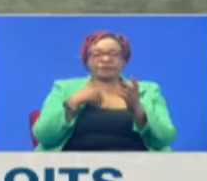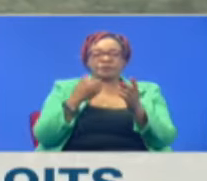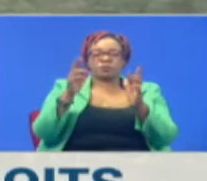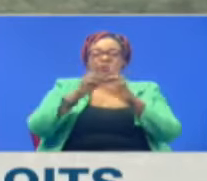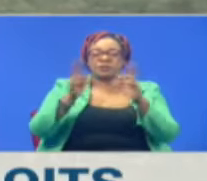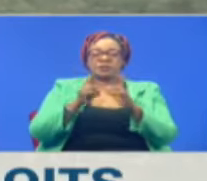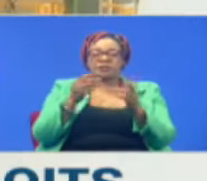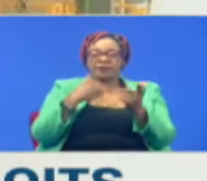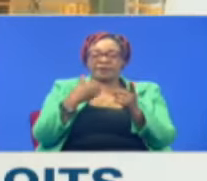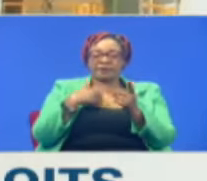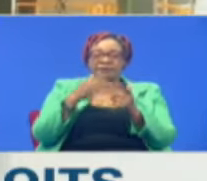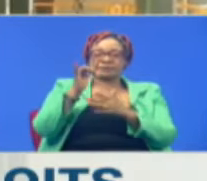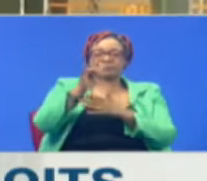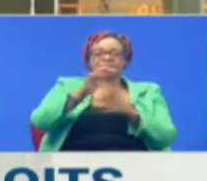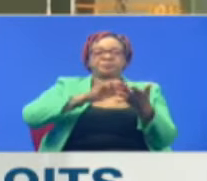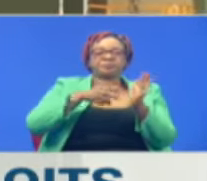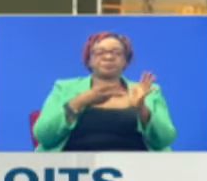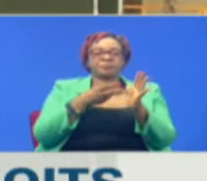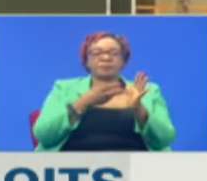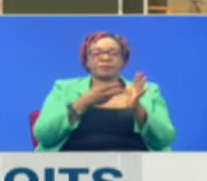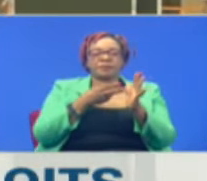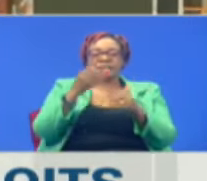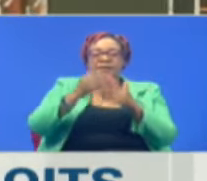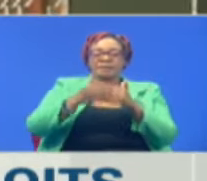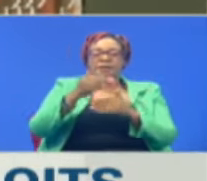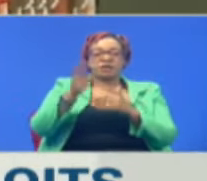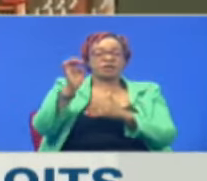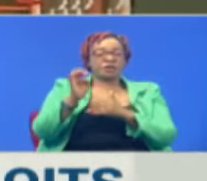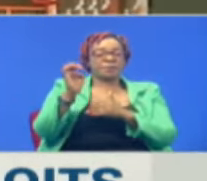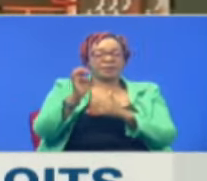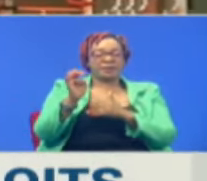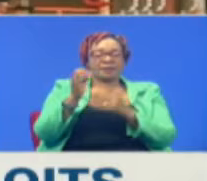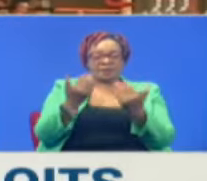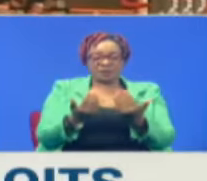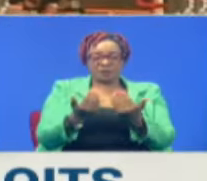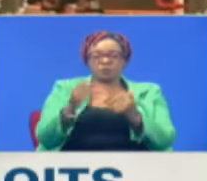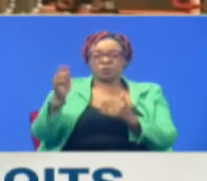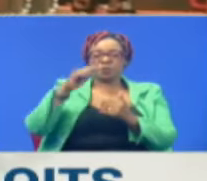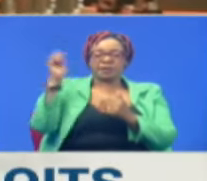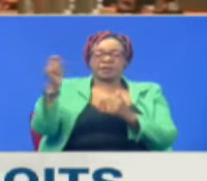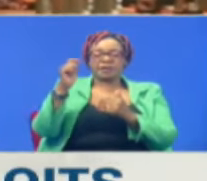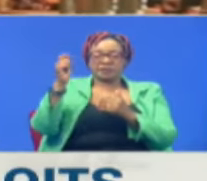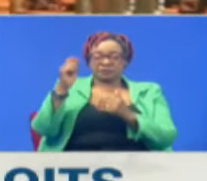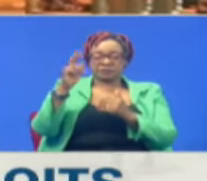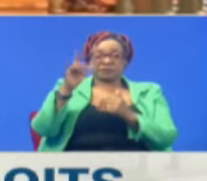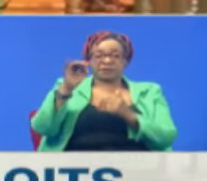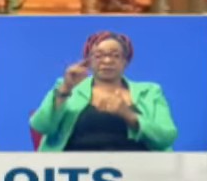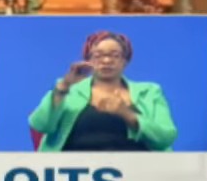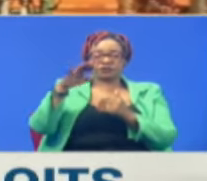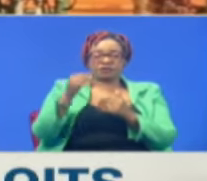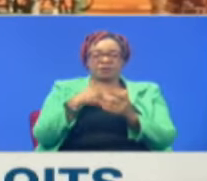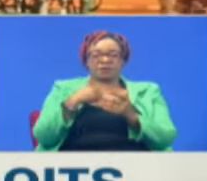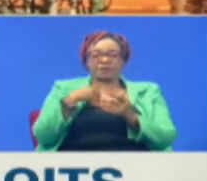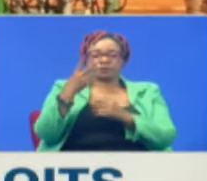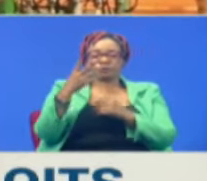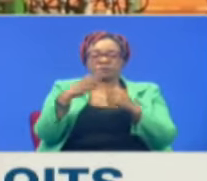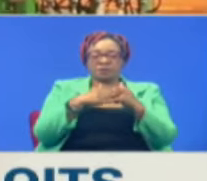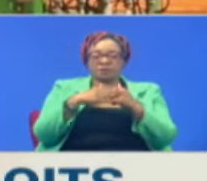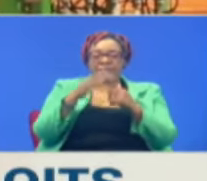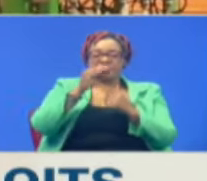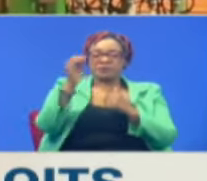lucrative contracts in neighboring Ethiopia. Currently, Kenya's energy mix is comprised of 29% geothermal